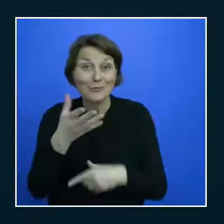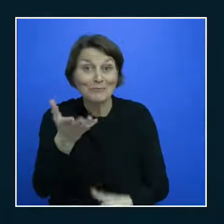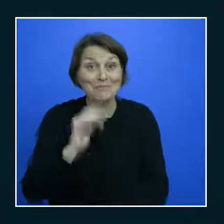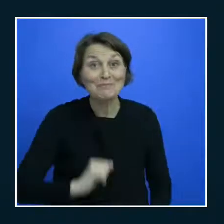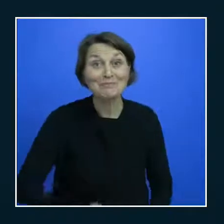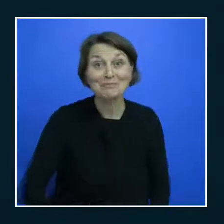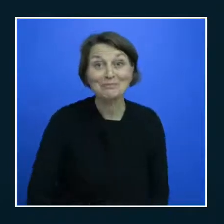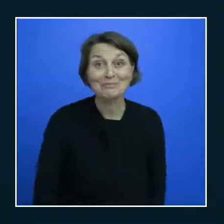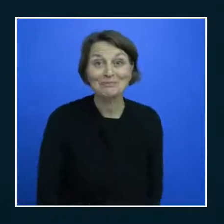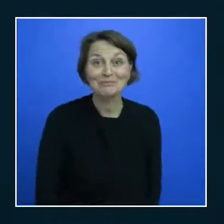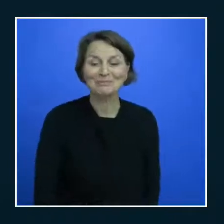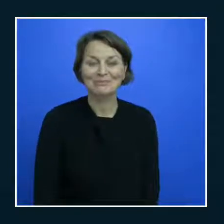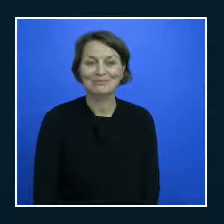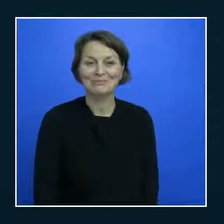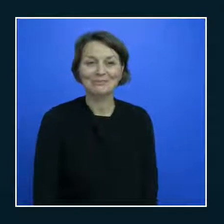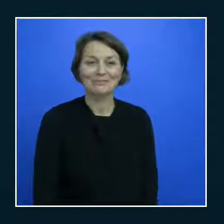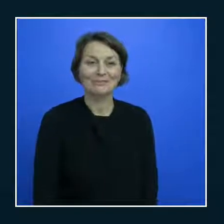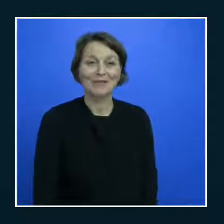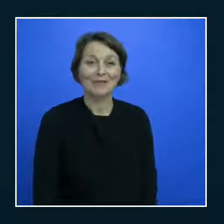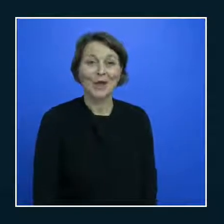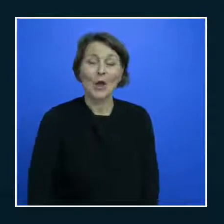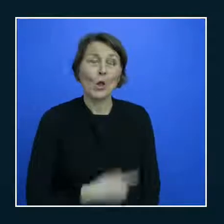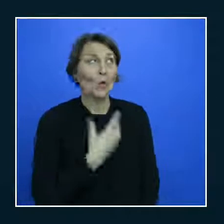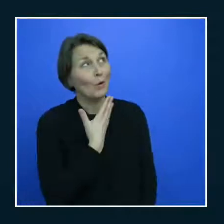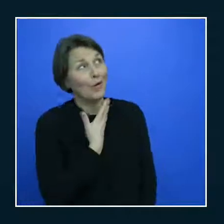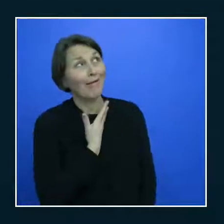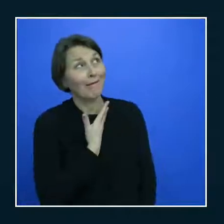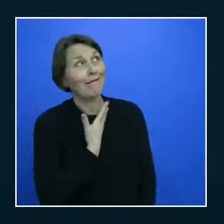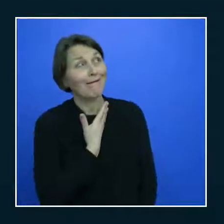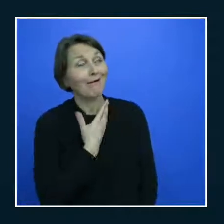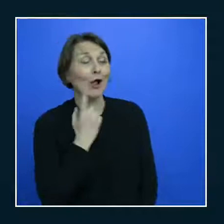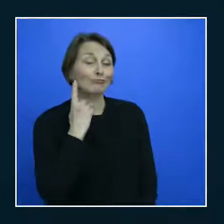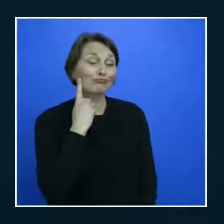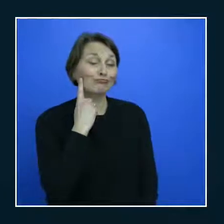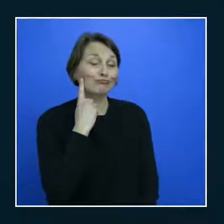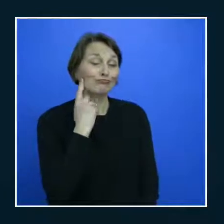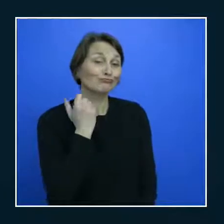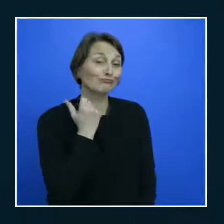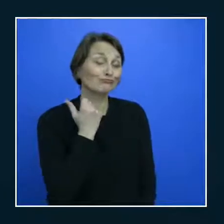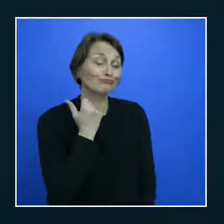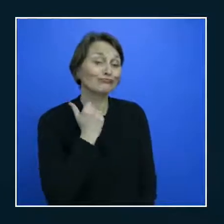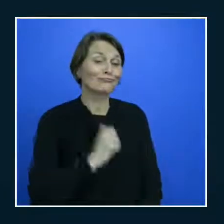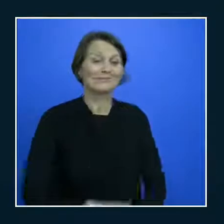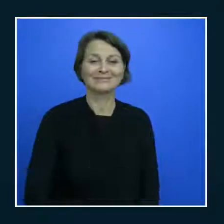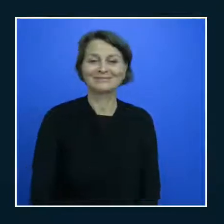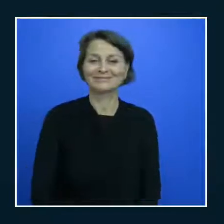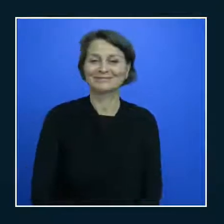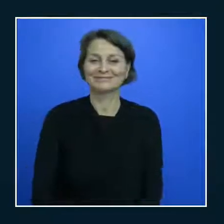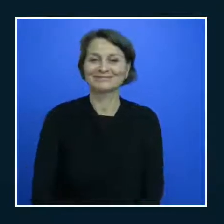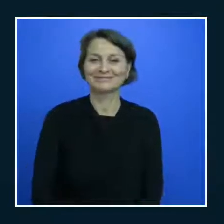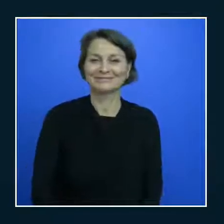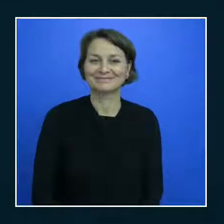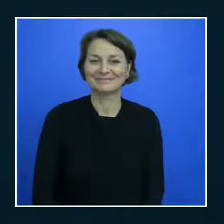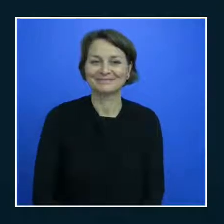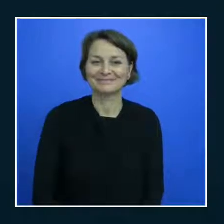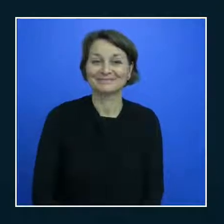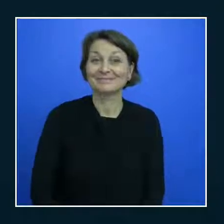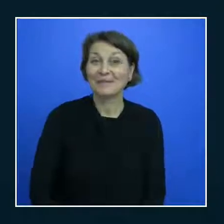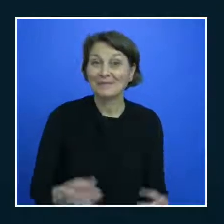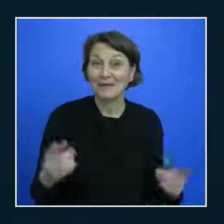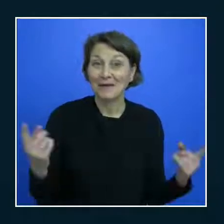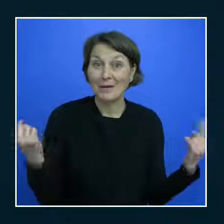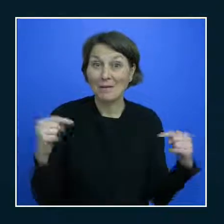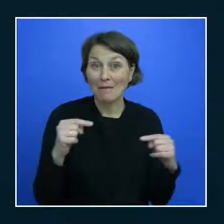Well, it's tempting. That's what I figured. And then come back in half an